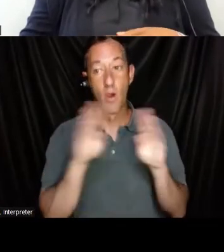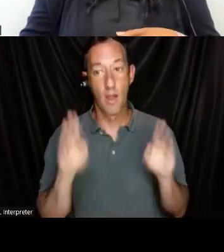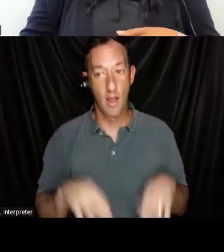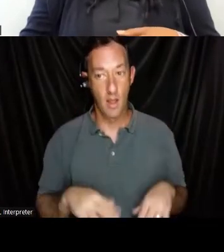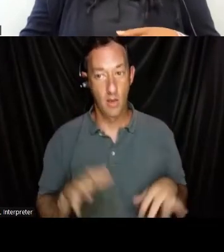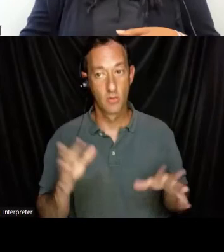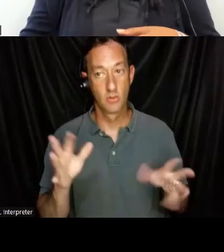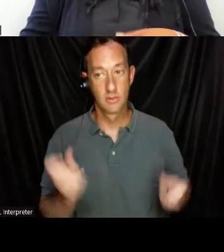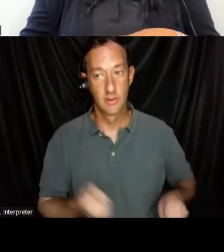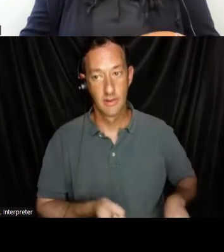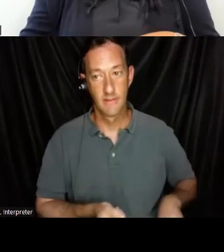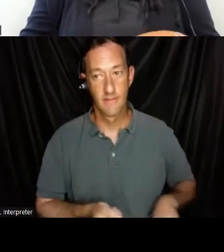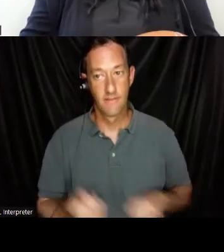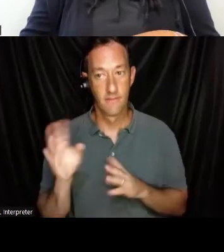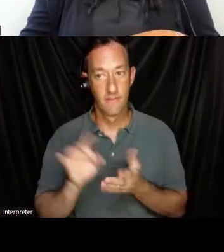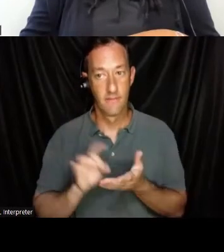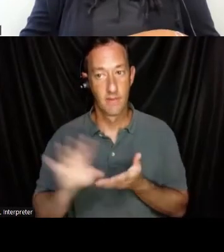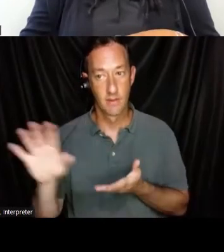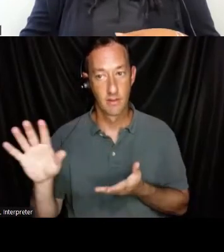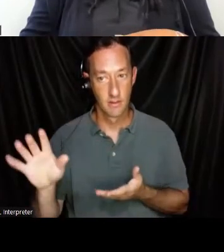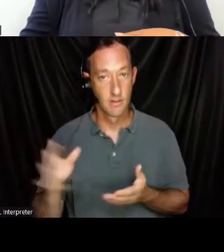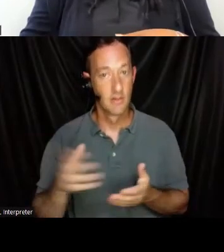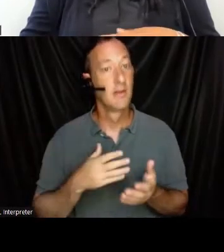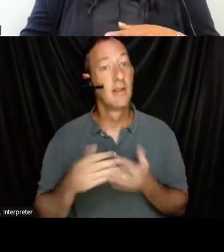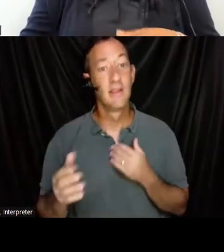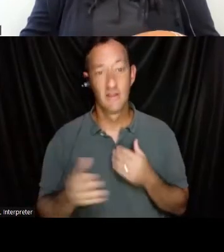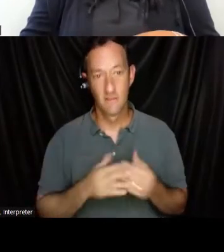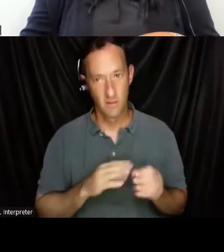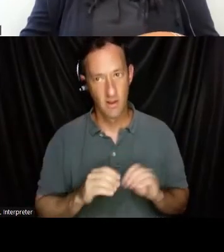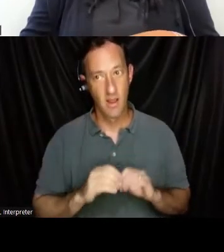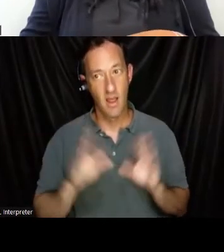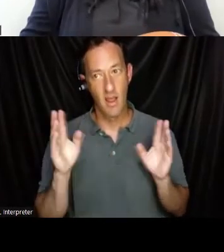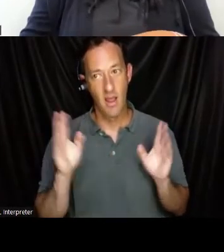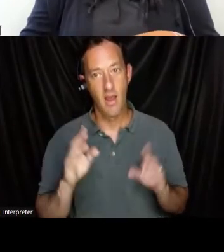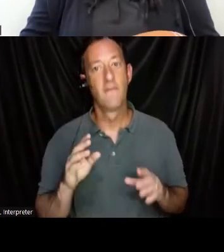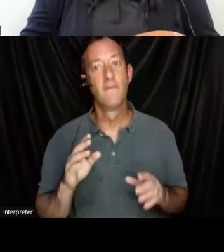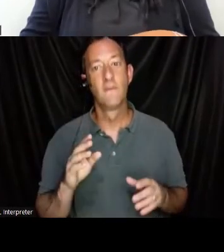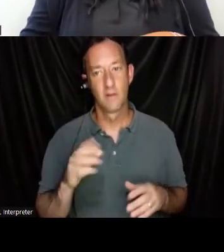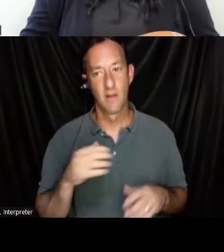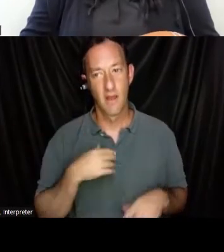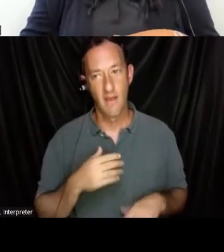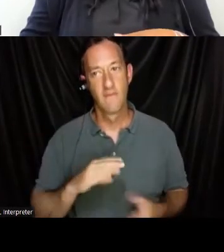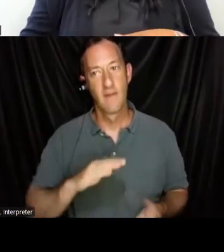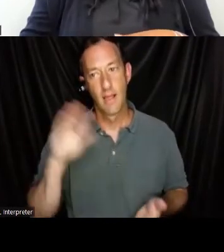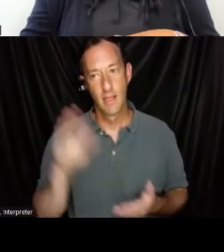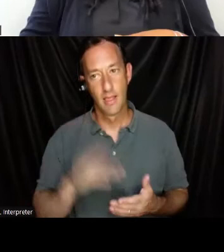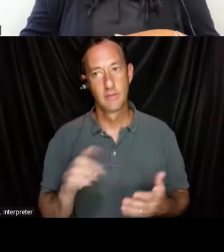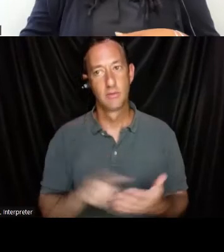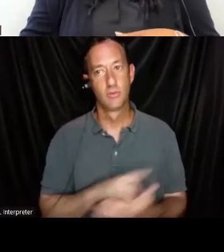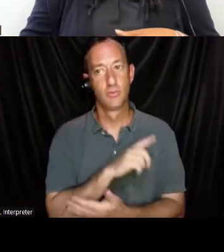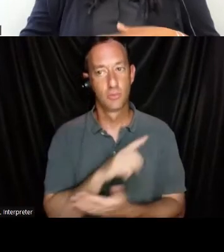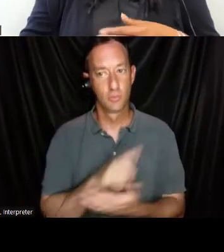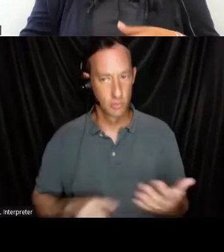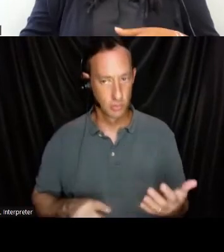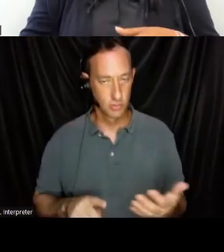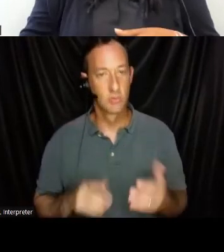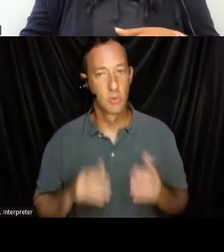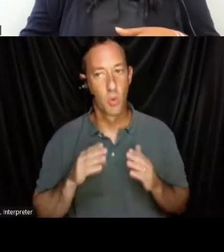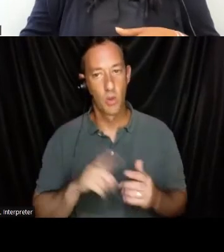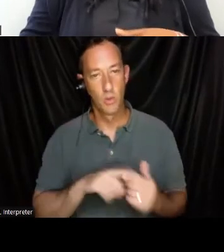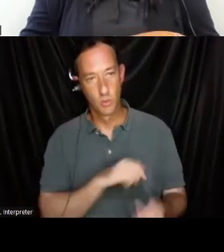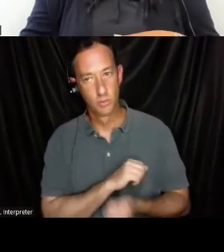evicted, even though there are clearly less discriminatory ways to address that situation. And